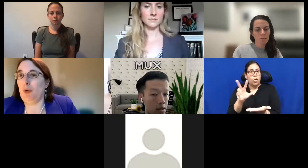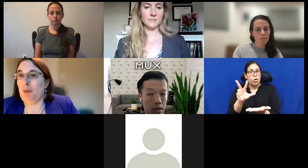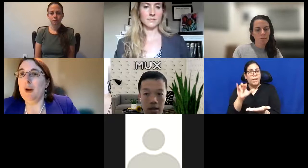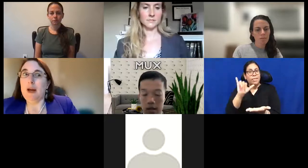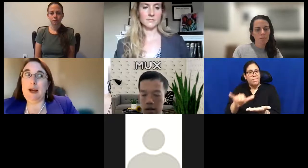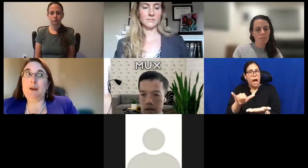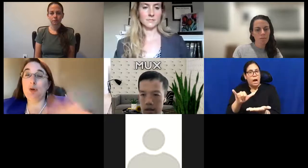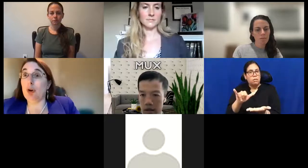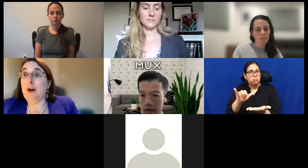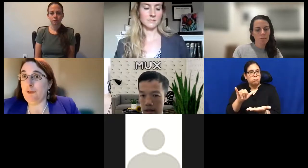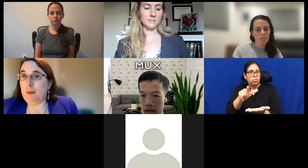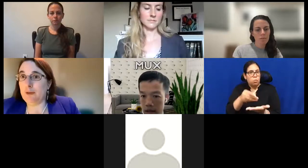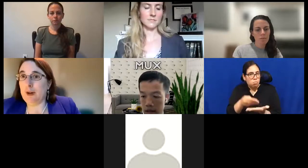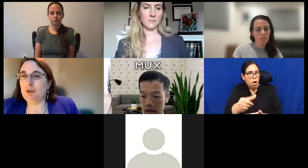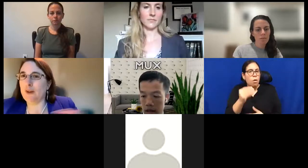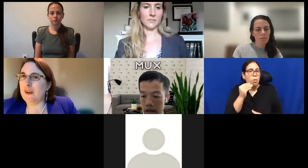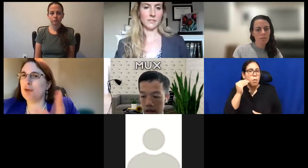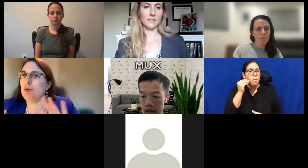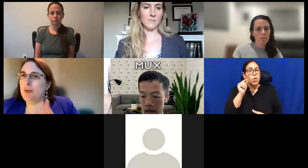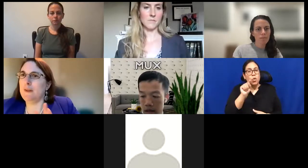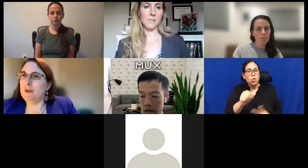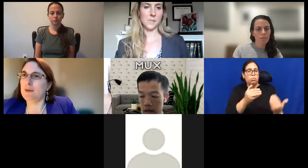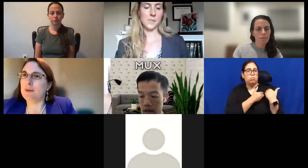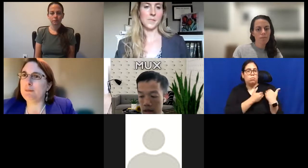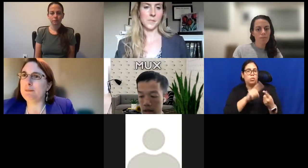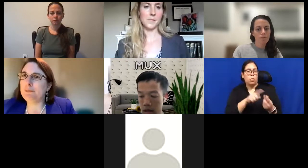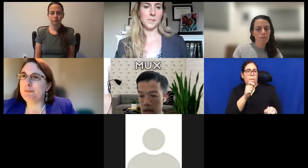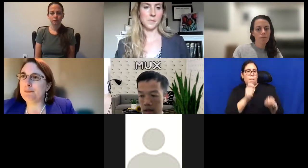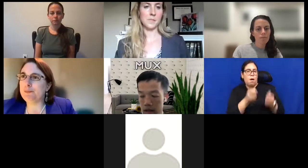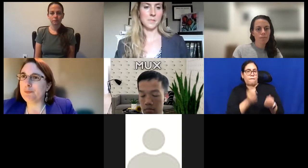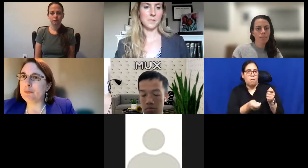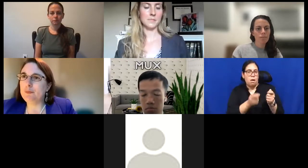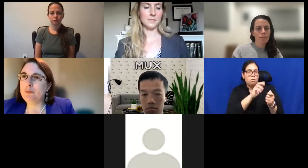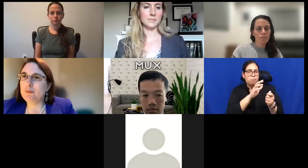that home, and you're going to have to modify. So I think it's those three things.